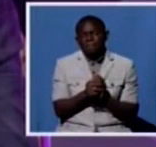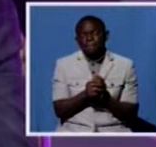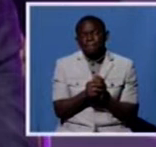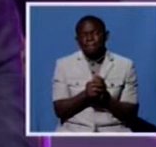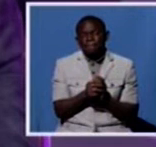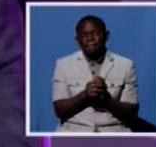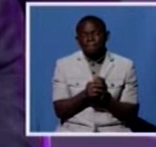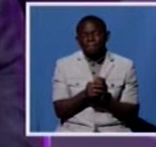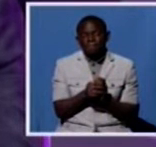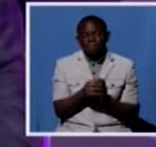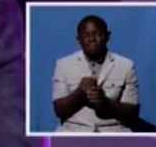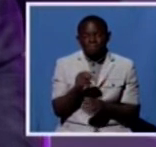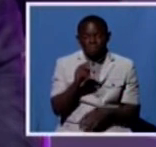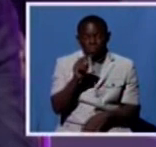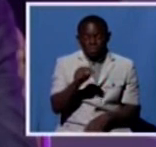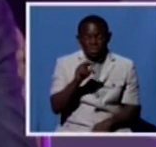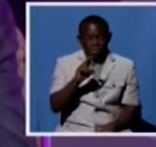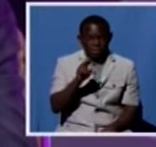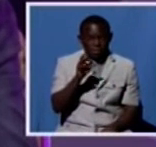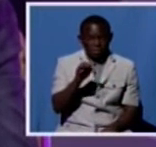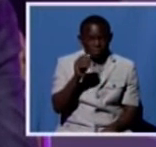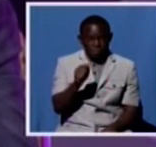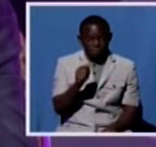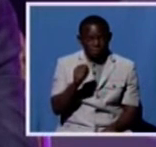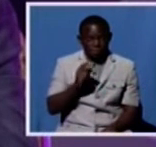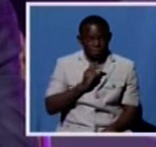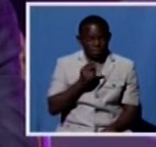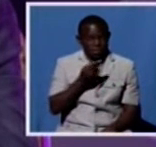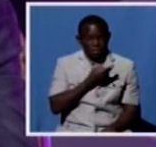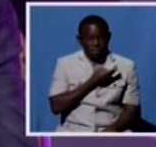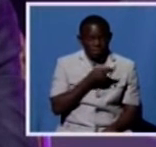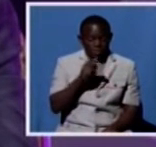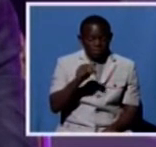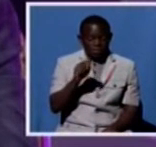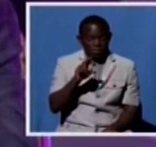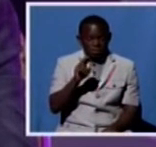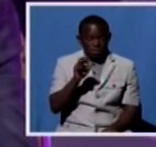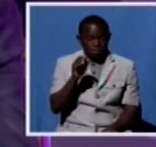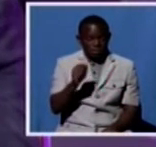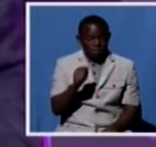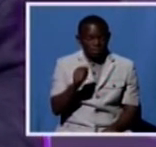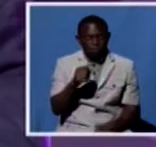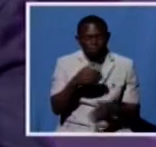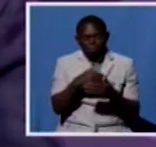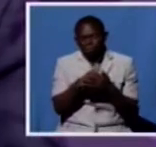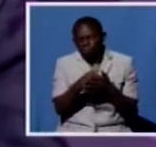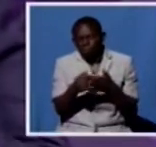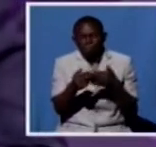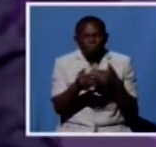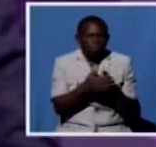funding agency perspective, we are still not comfortable with this price. So that's